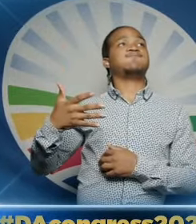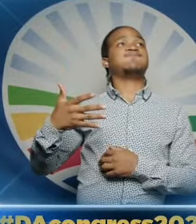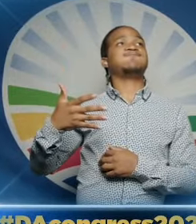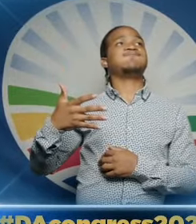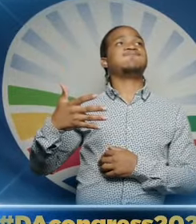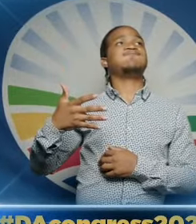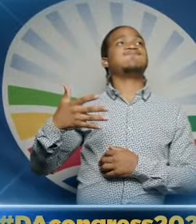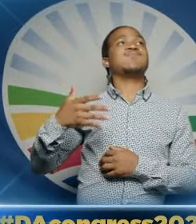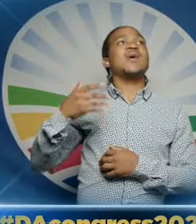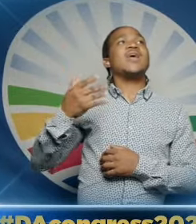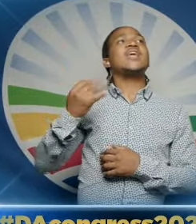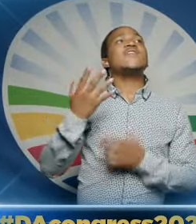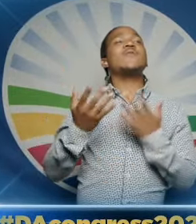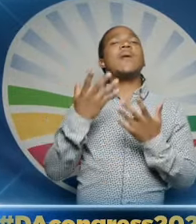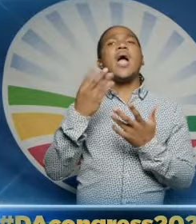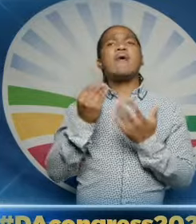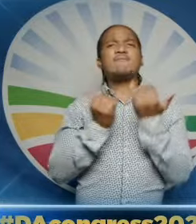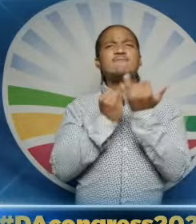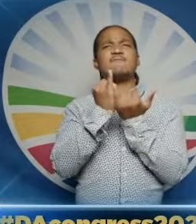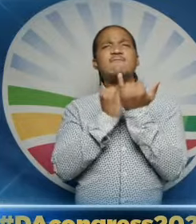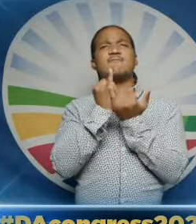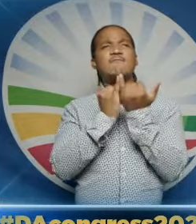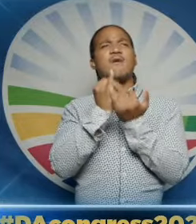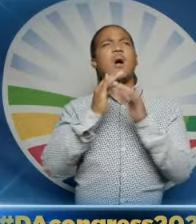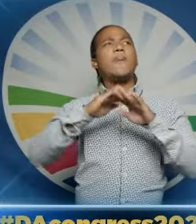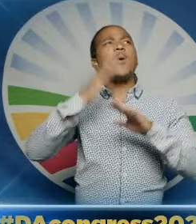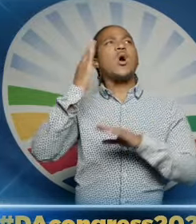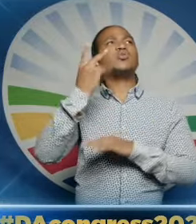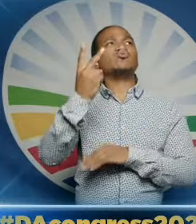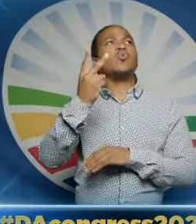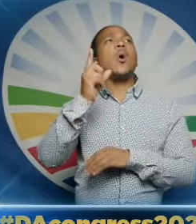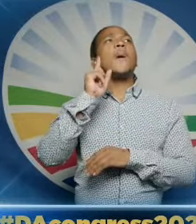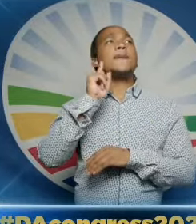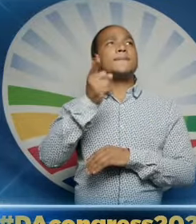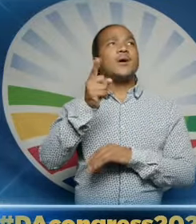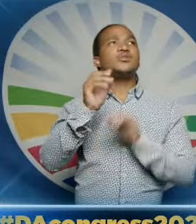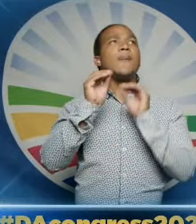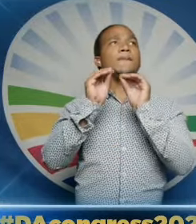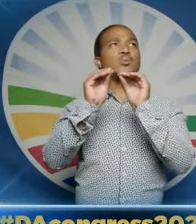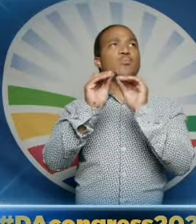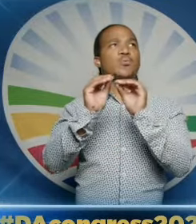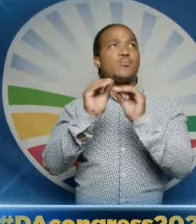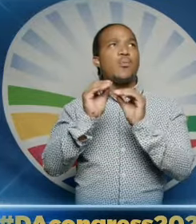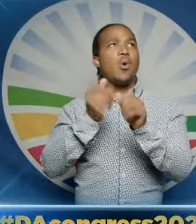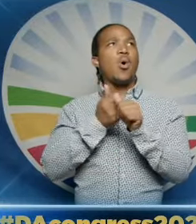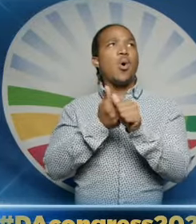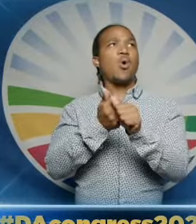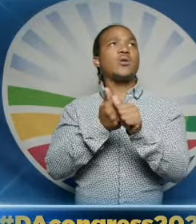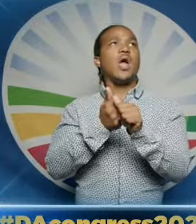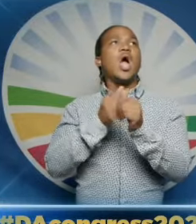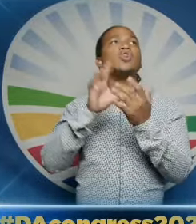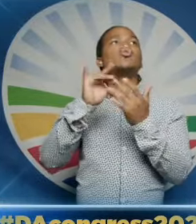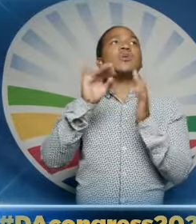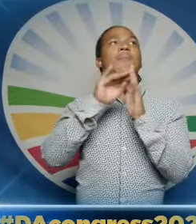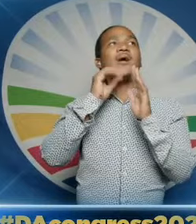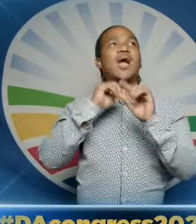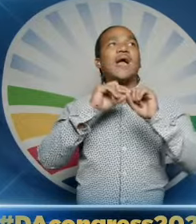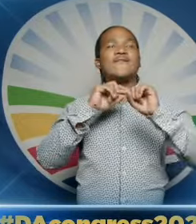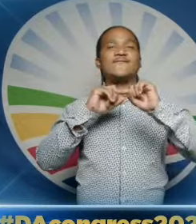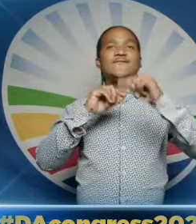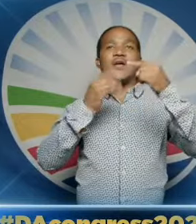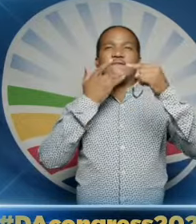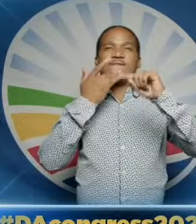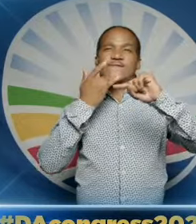where there are more than 2 candidates, you need to rank all the candidates in order, starting from the one you like the